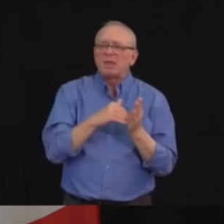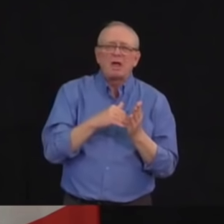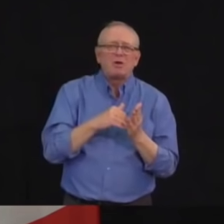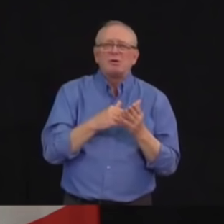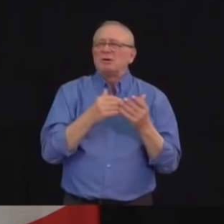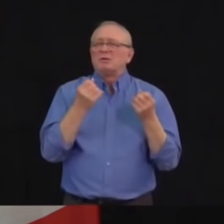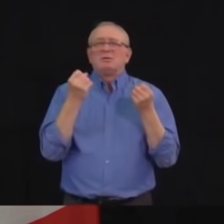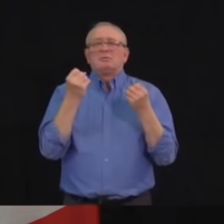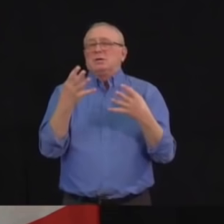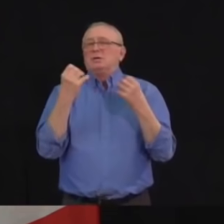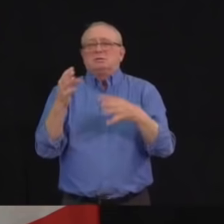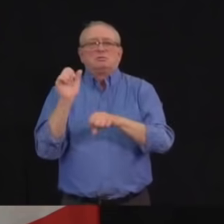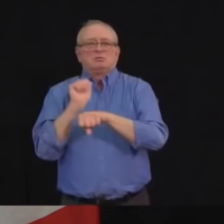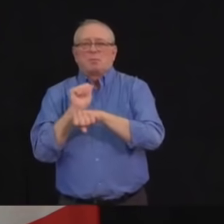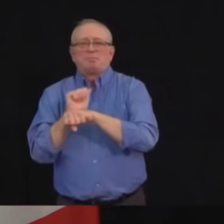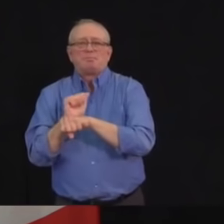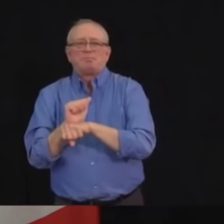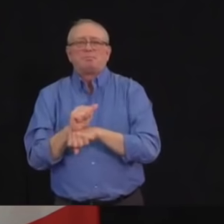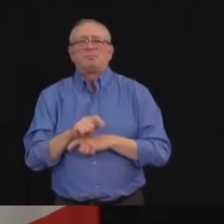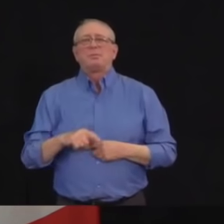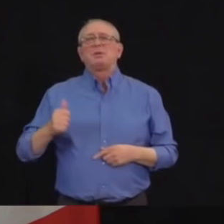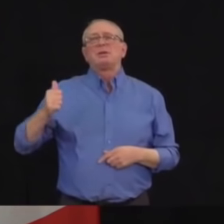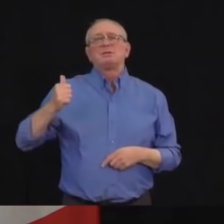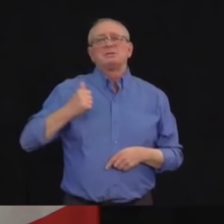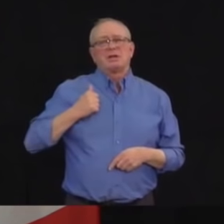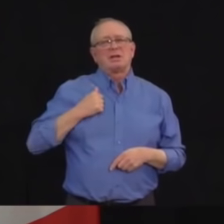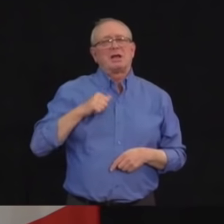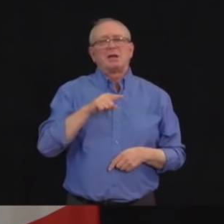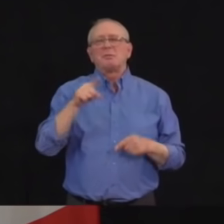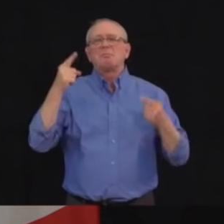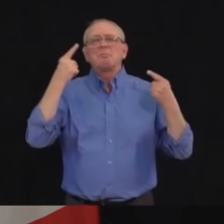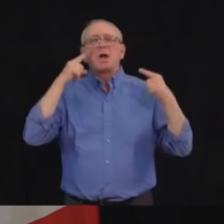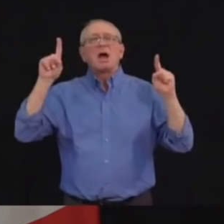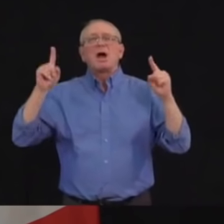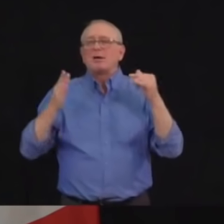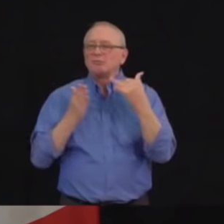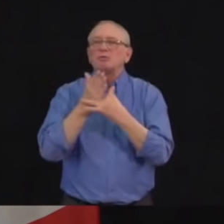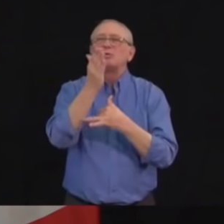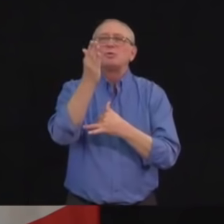of the reasons Canada got through it stronger than virtually any other developed country